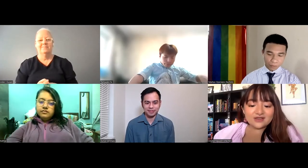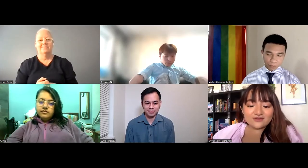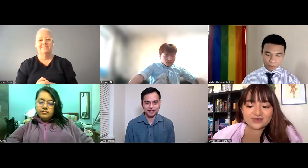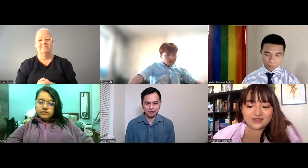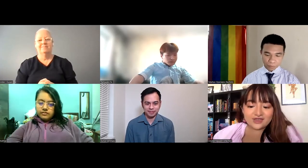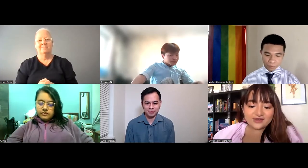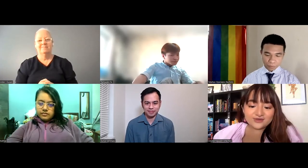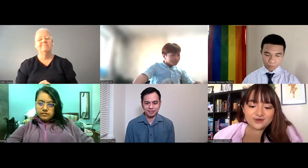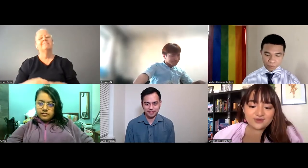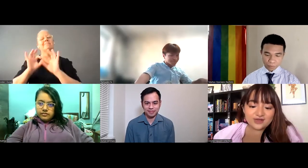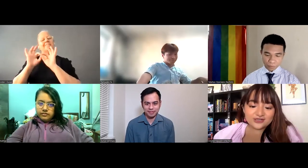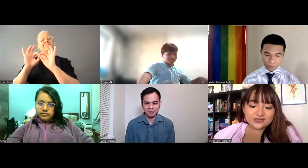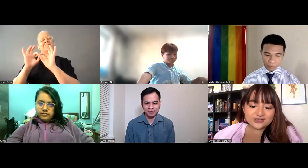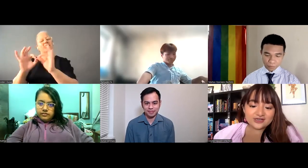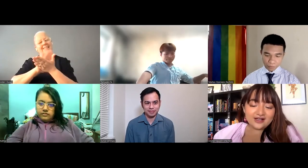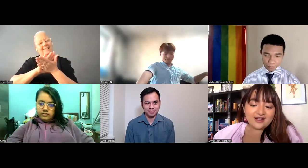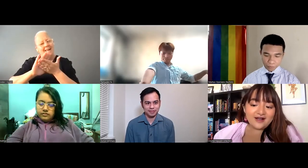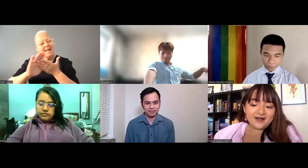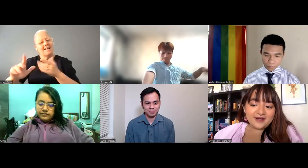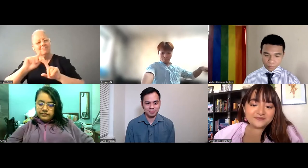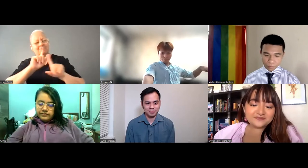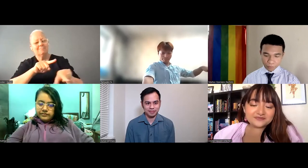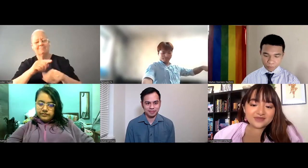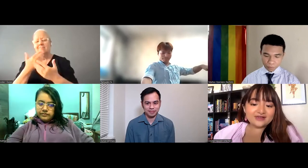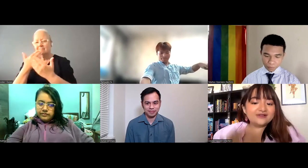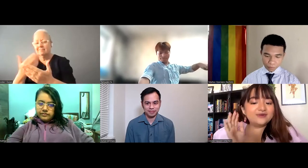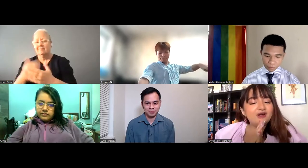That's lovely. Thank you so much.